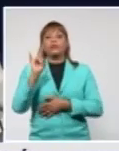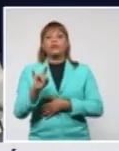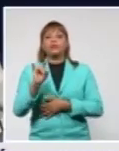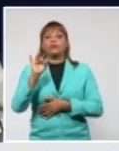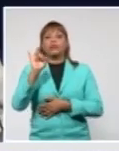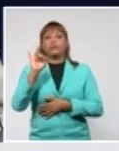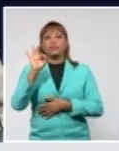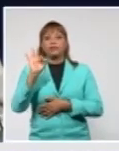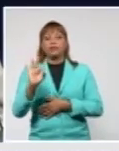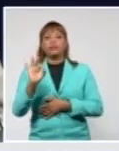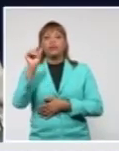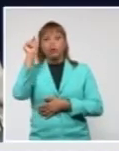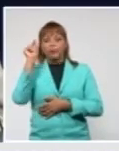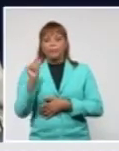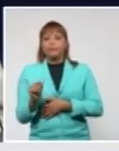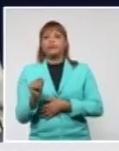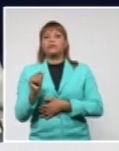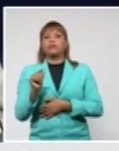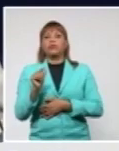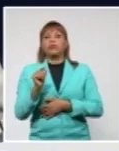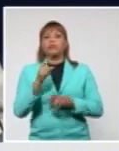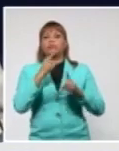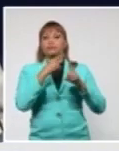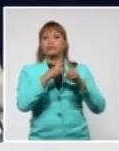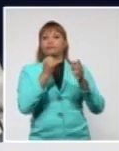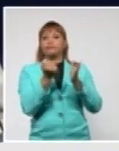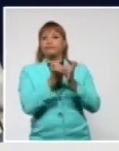To summarize, of the